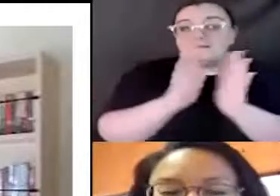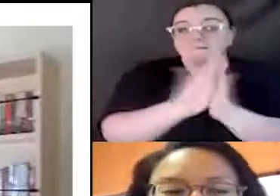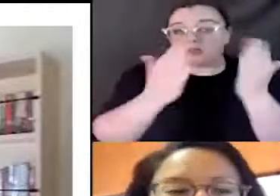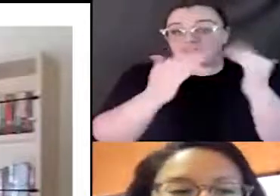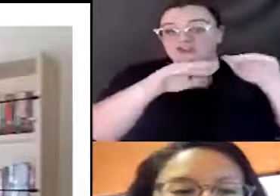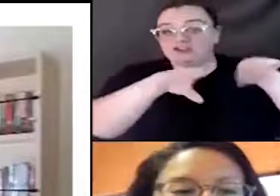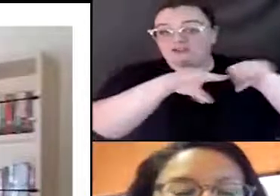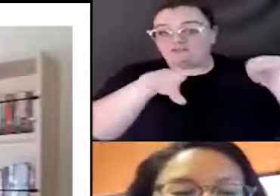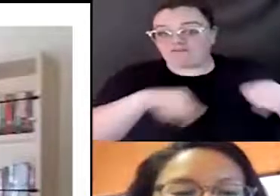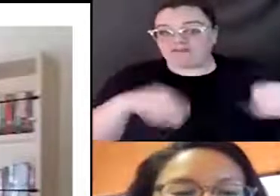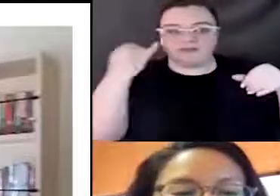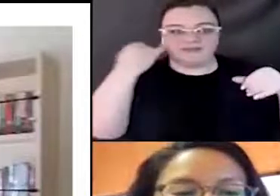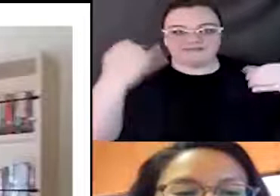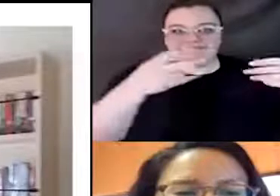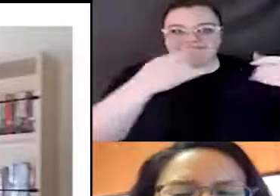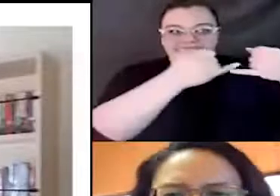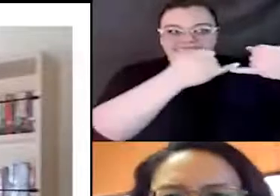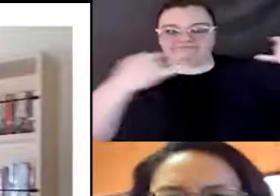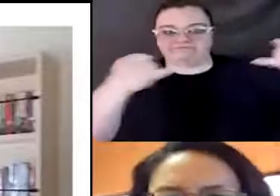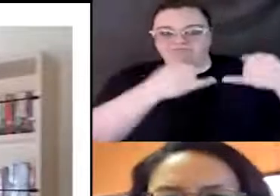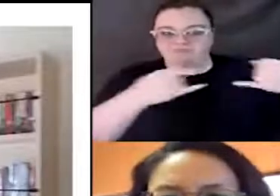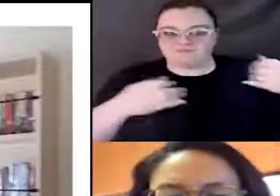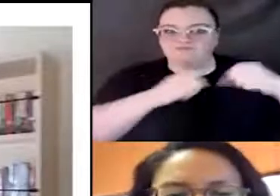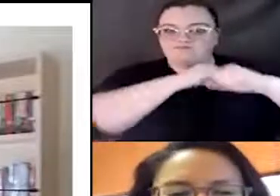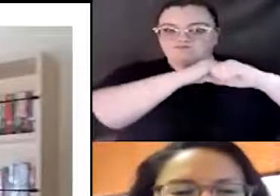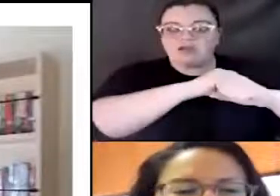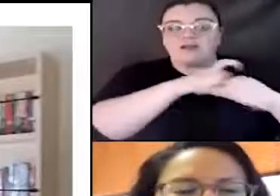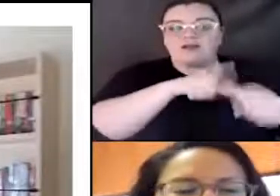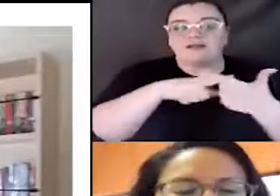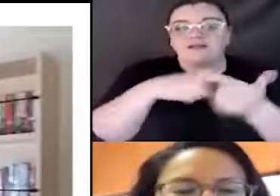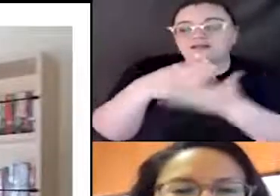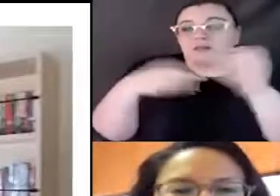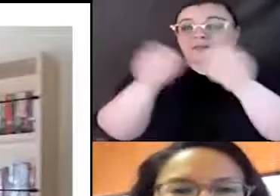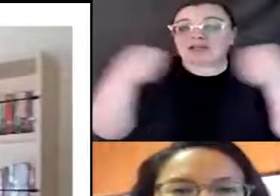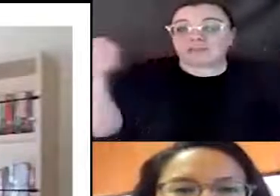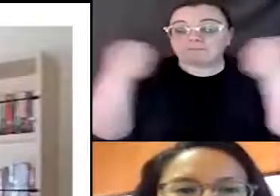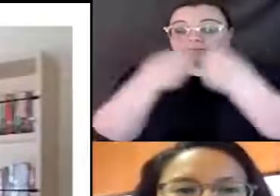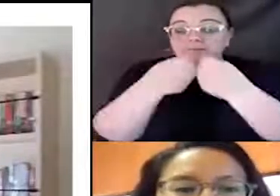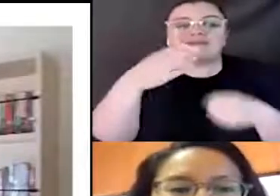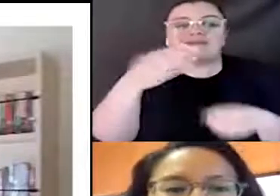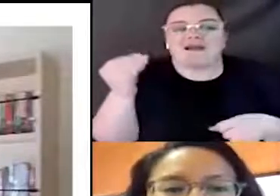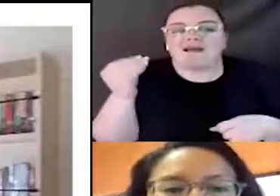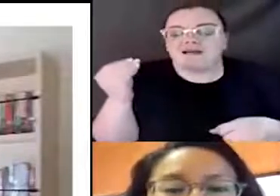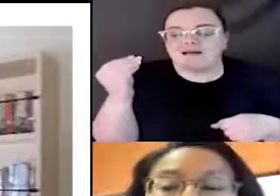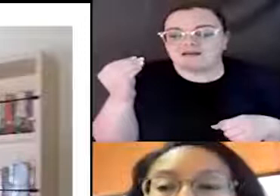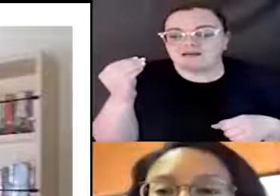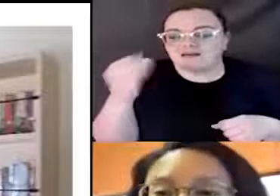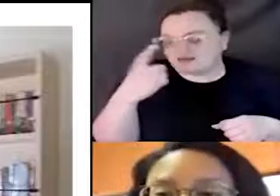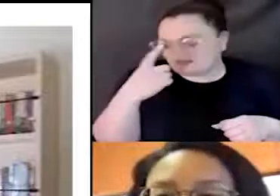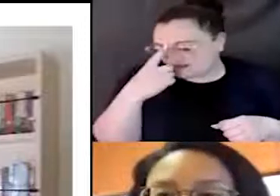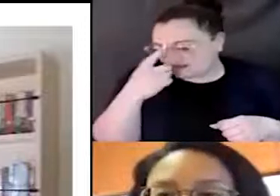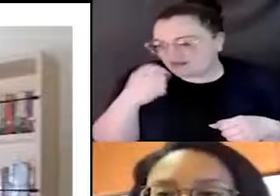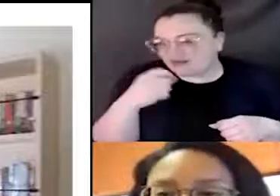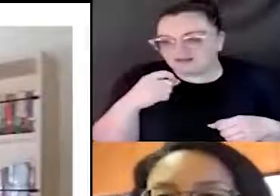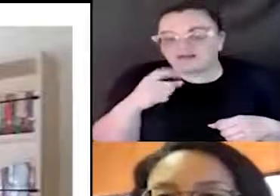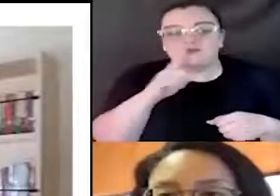secured. And there are also some cabinets, and I think it was the